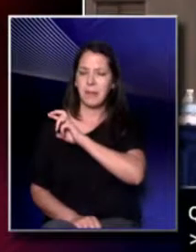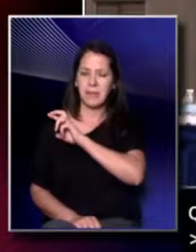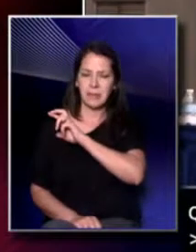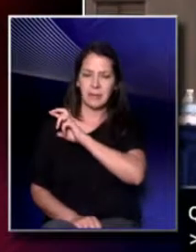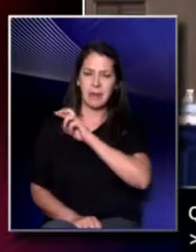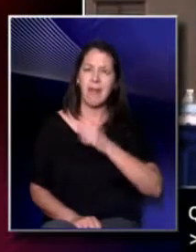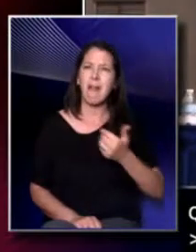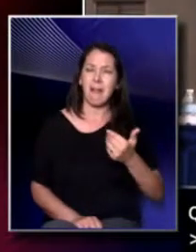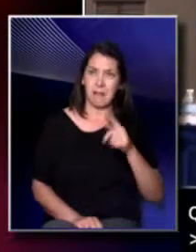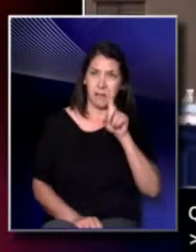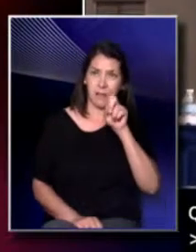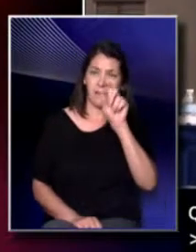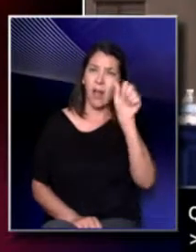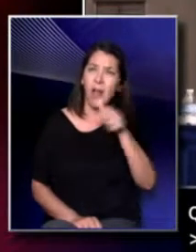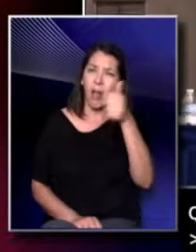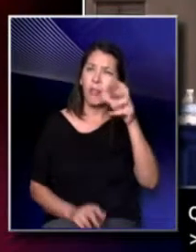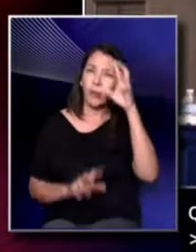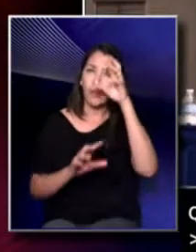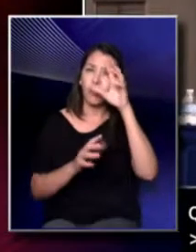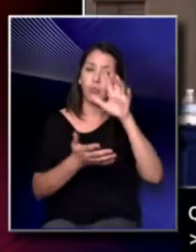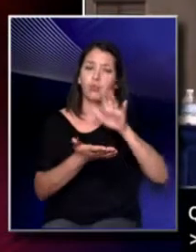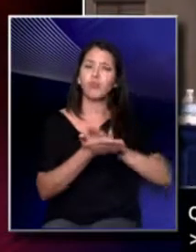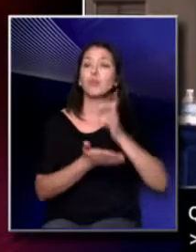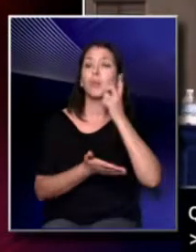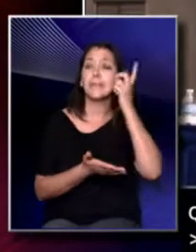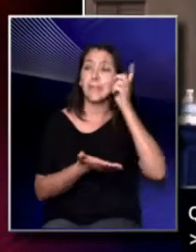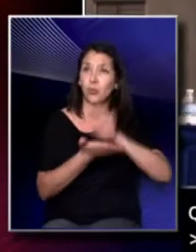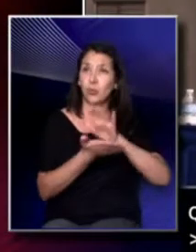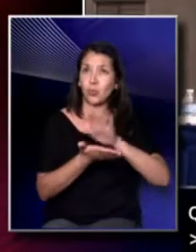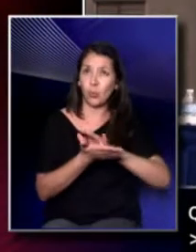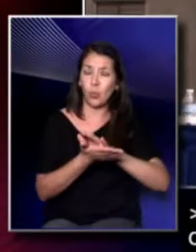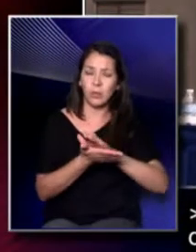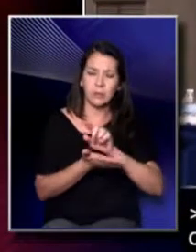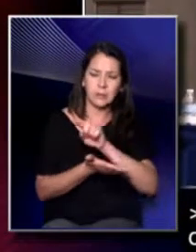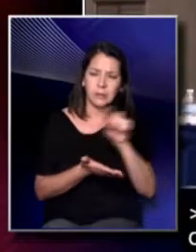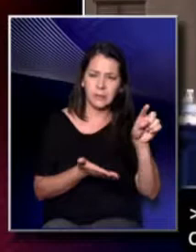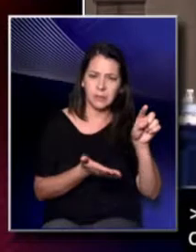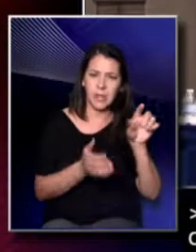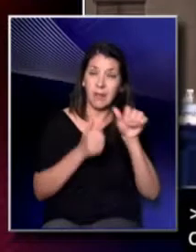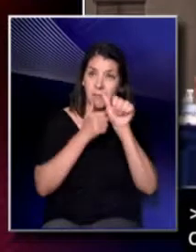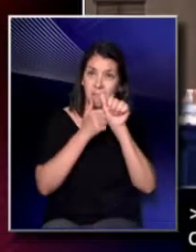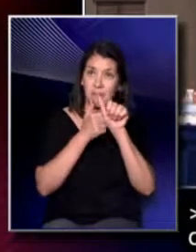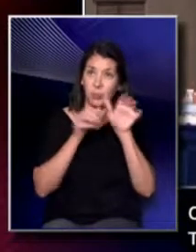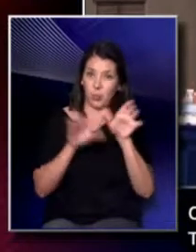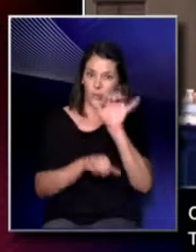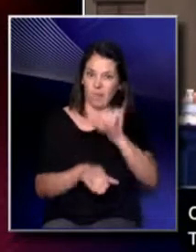Have other residential schools for either the deaf or the blind adopted similar regulations?